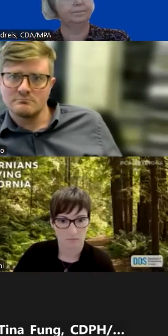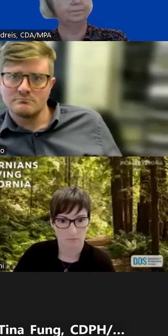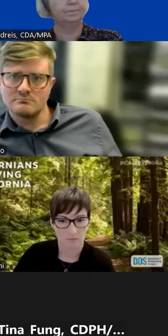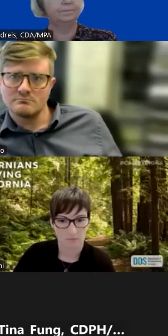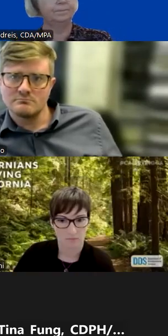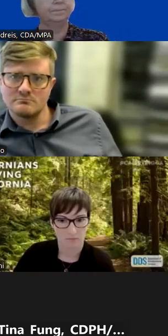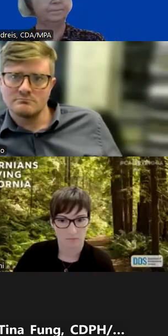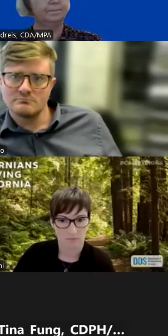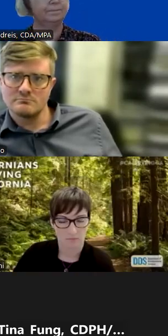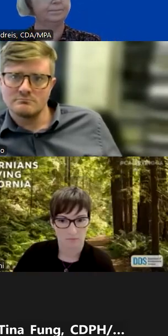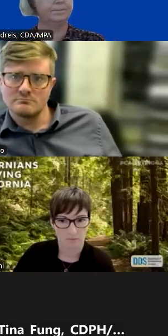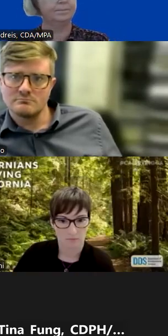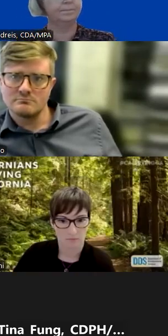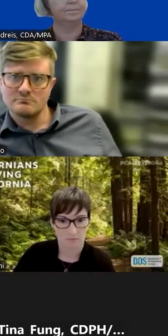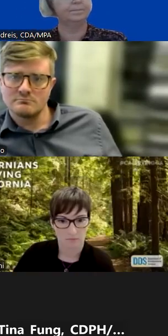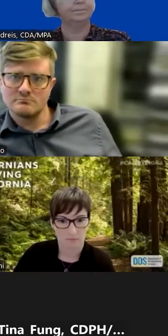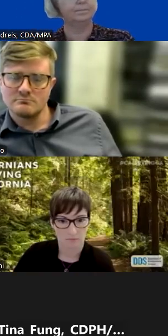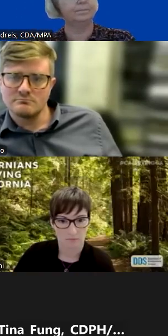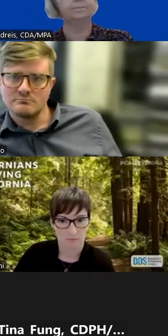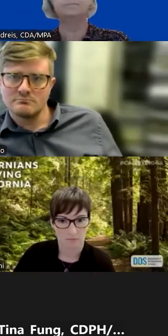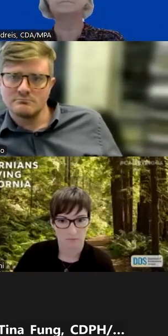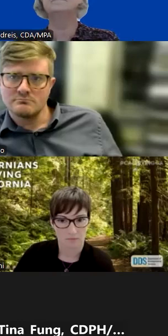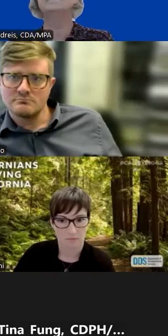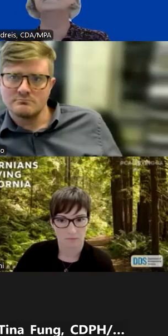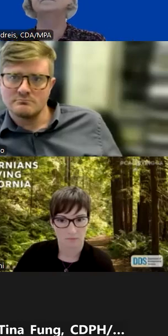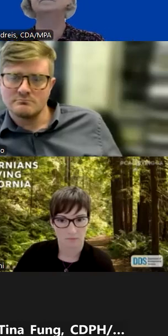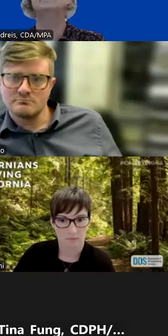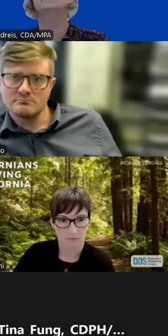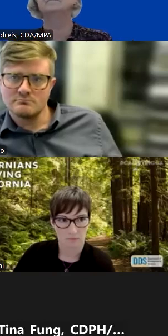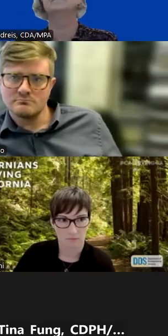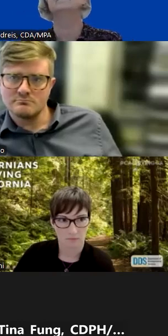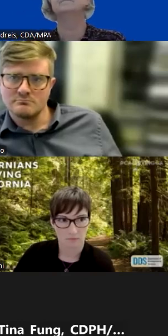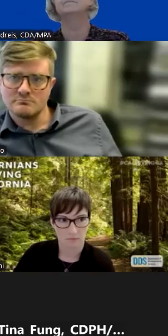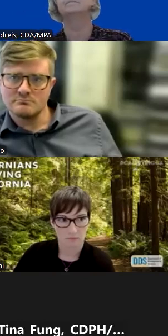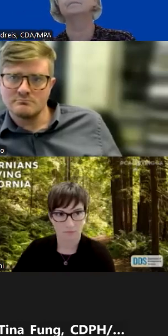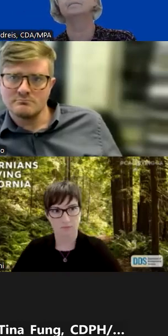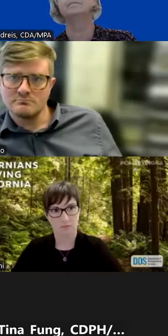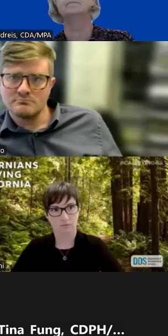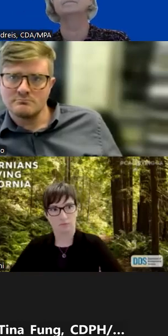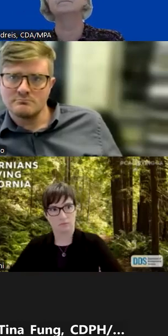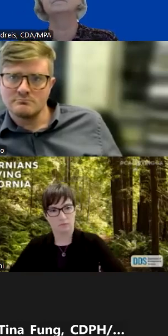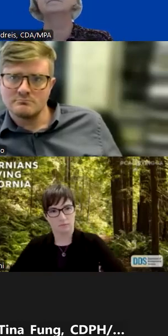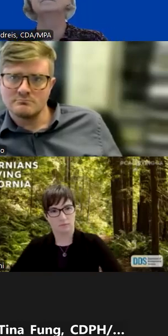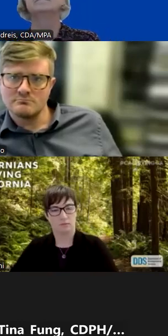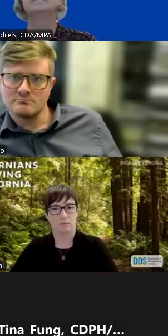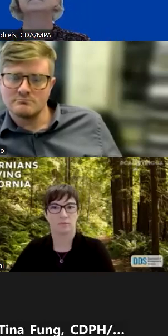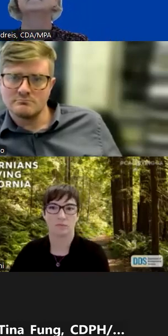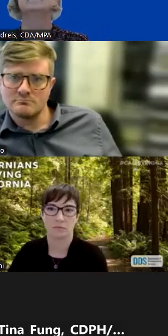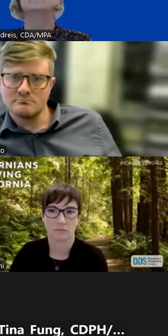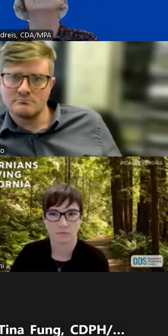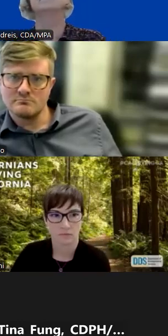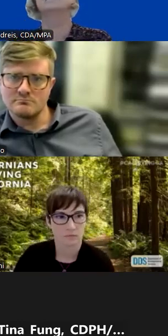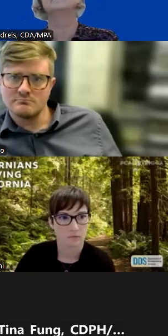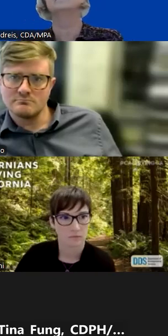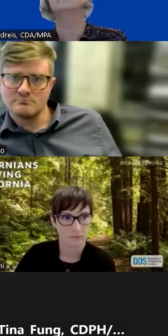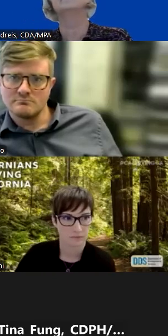think we can't be silent. This cannot be a time for us to pretend it's business as usual, because it's everything but